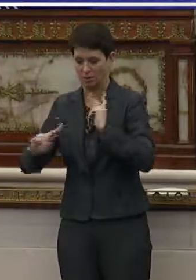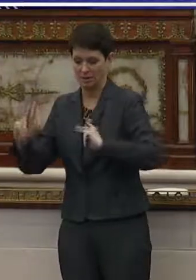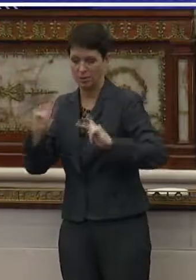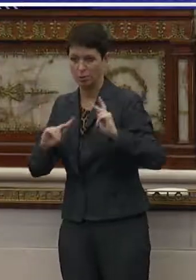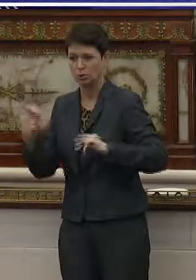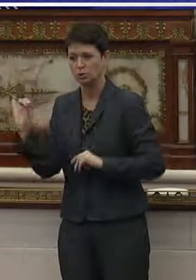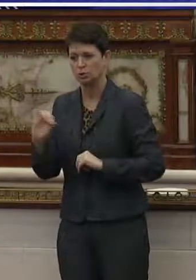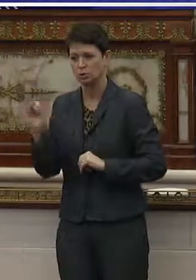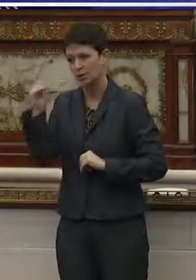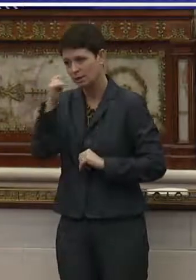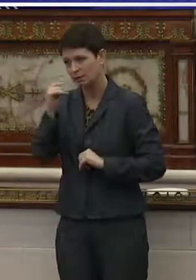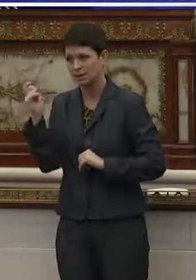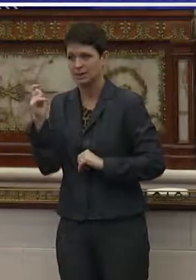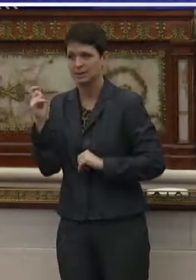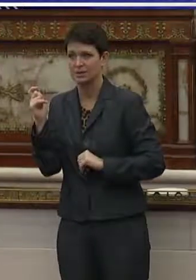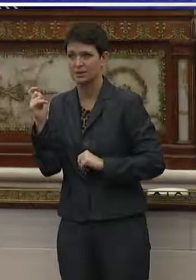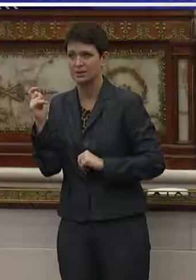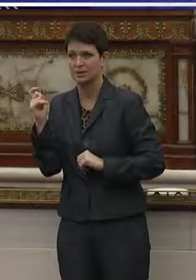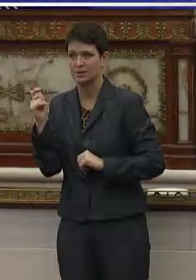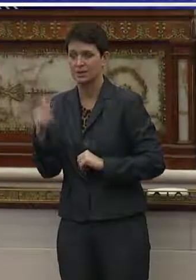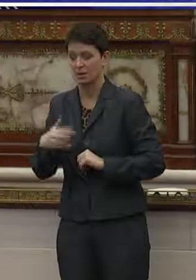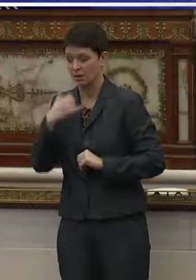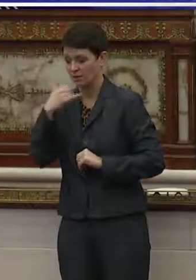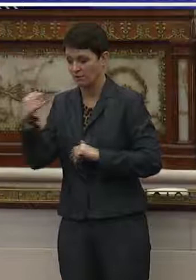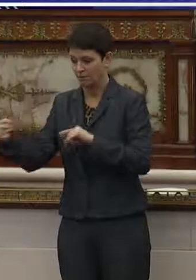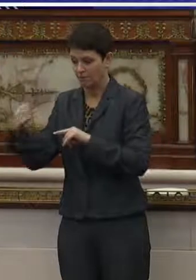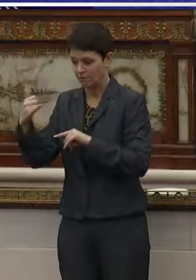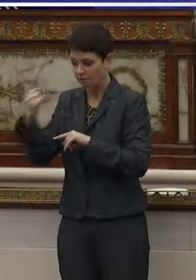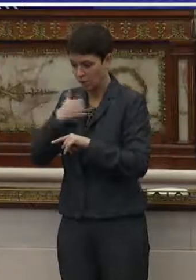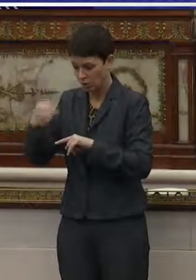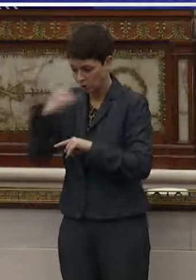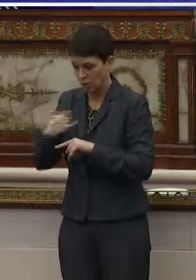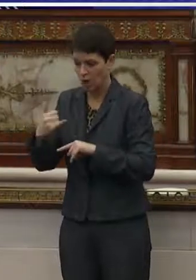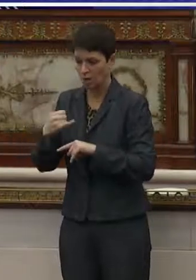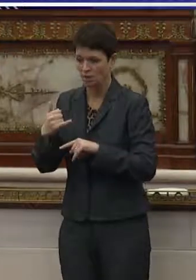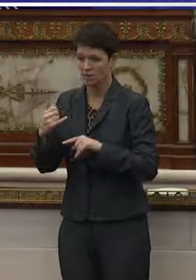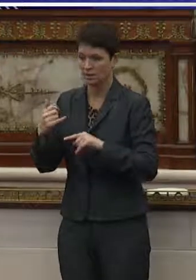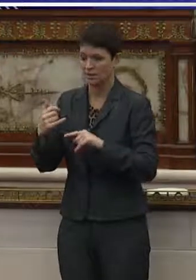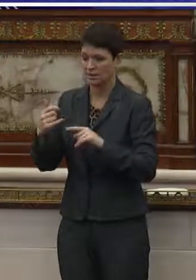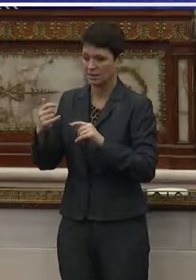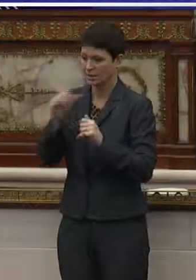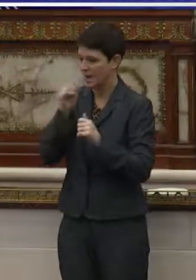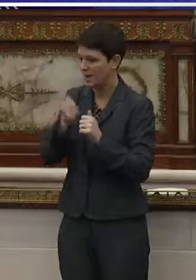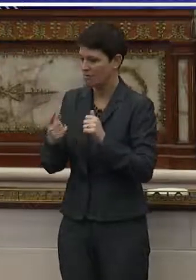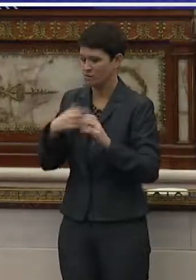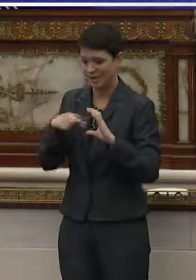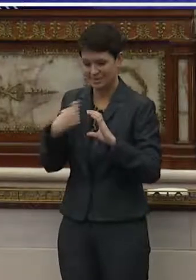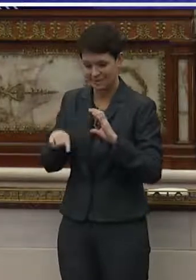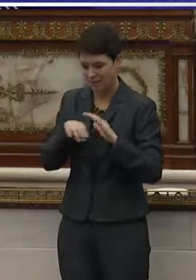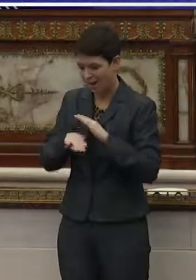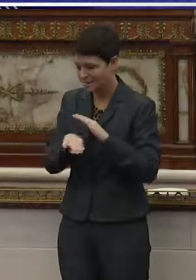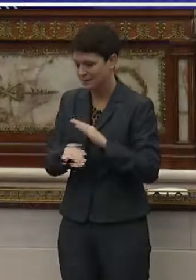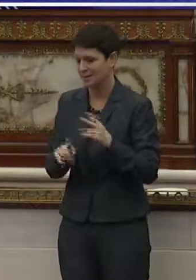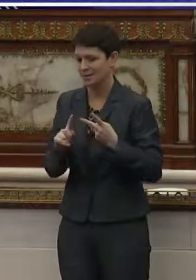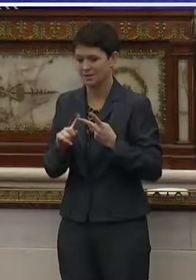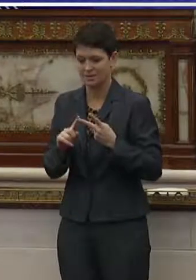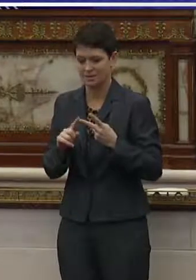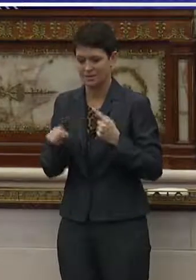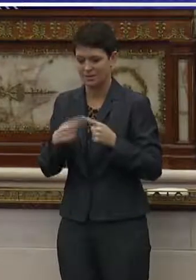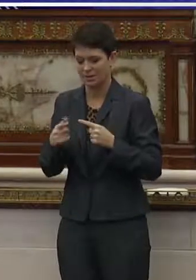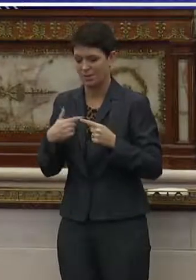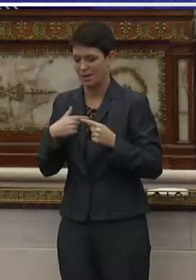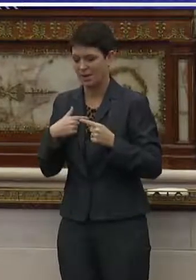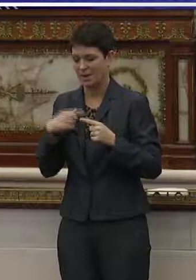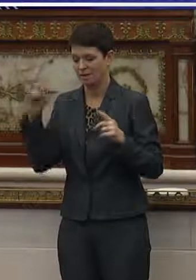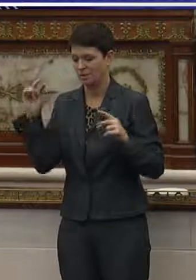because, I don't, the phone calls, I don't know if that's what's happening. Everybody doesn't have email access. And then we also have some